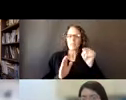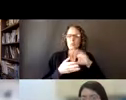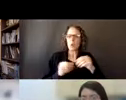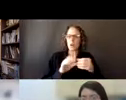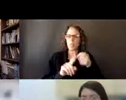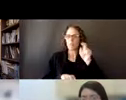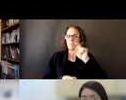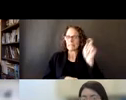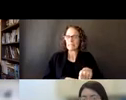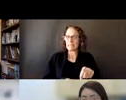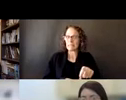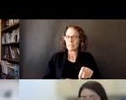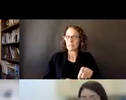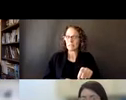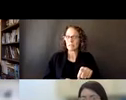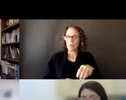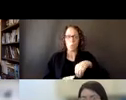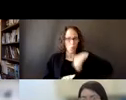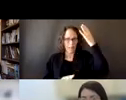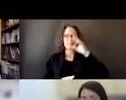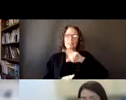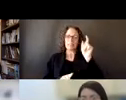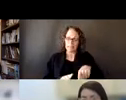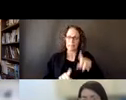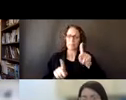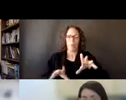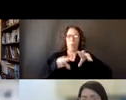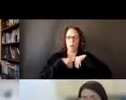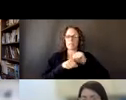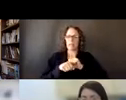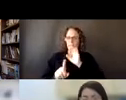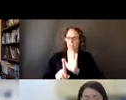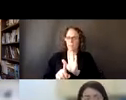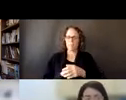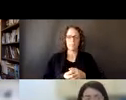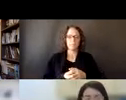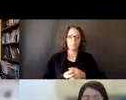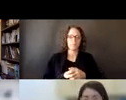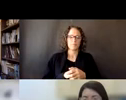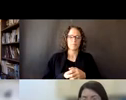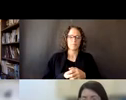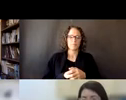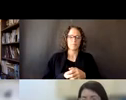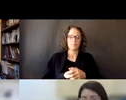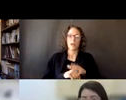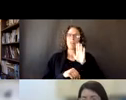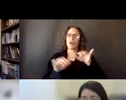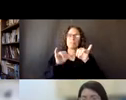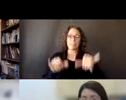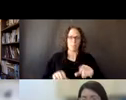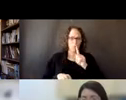shed light on Texas slavery. And how, you know, Texas slavery was really not much